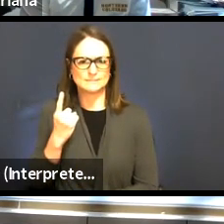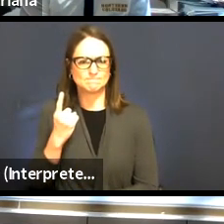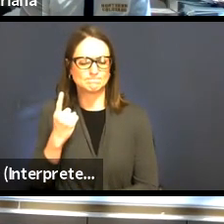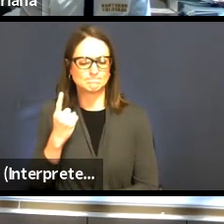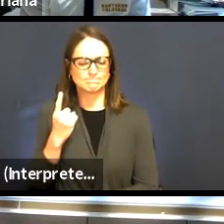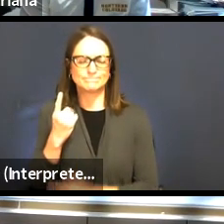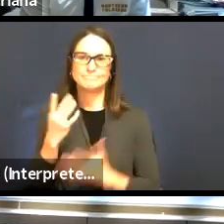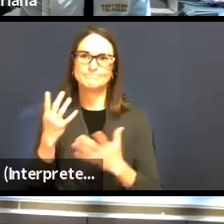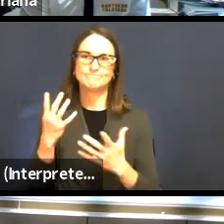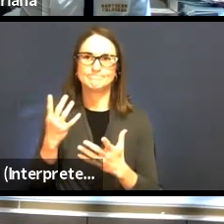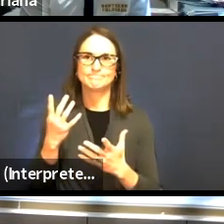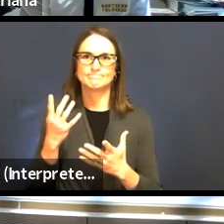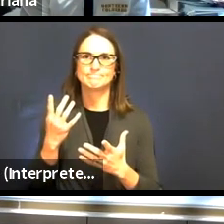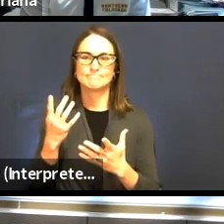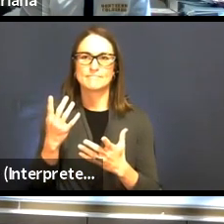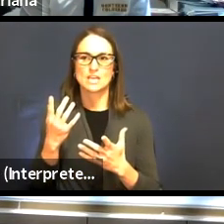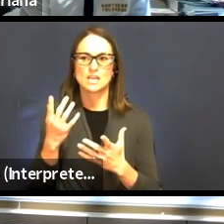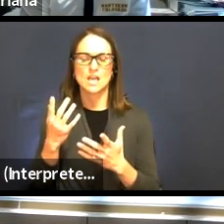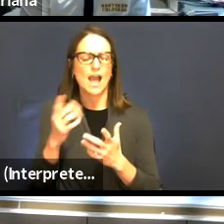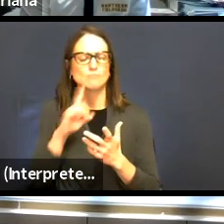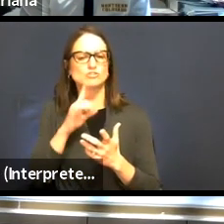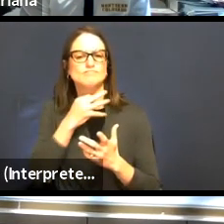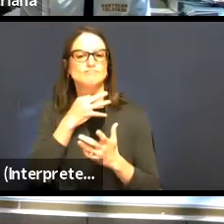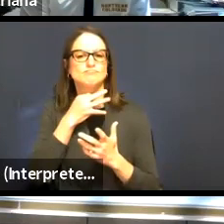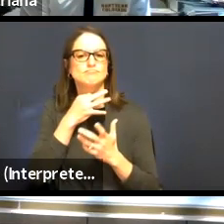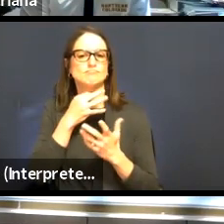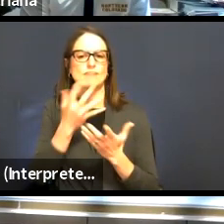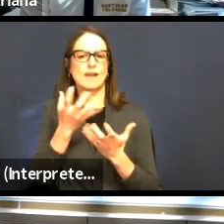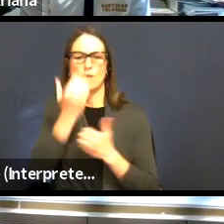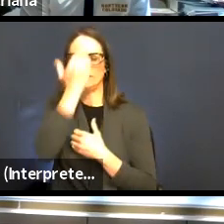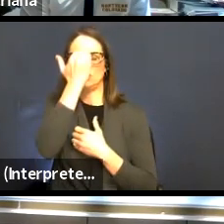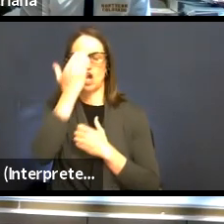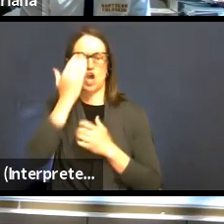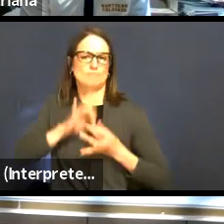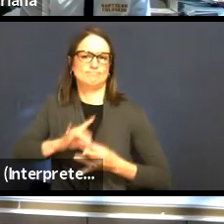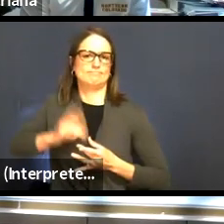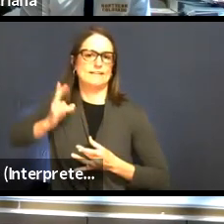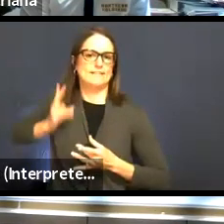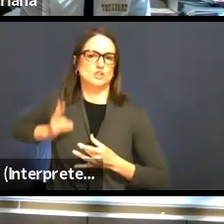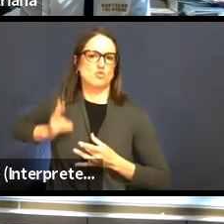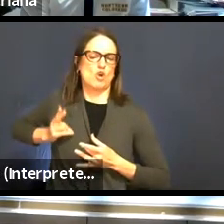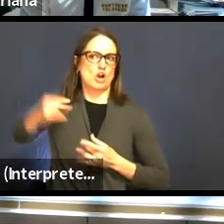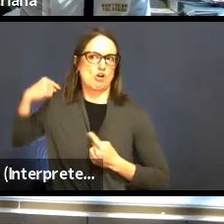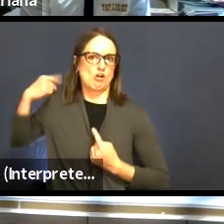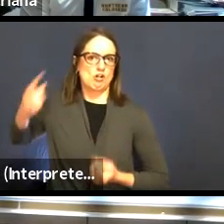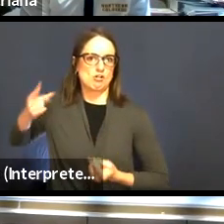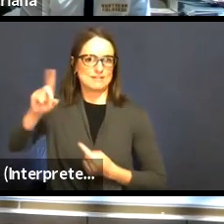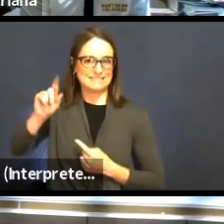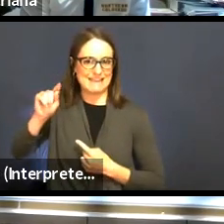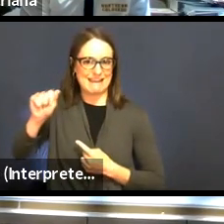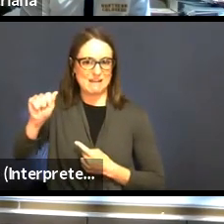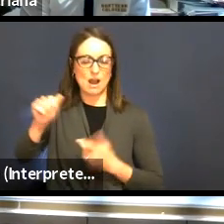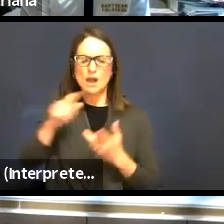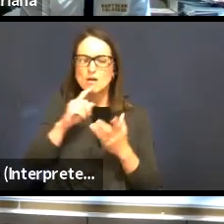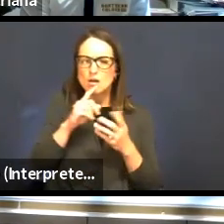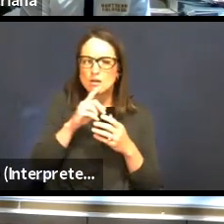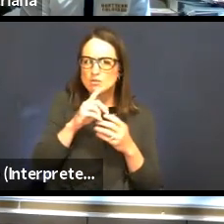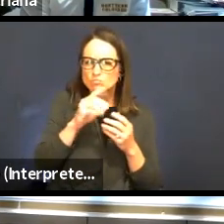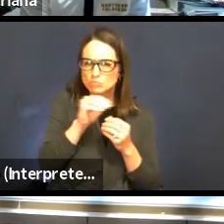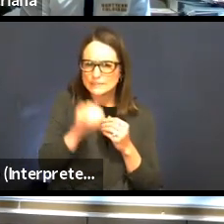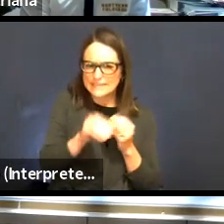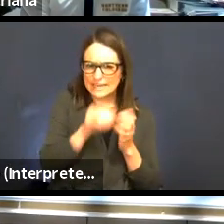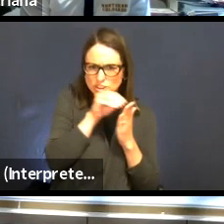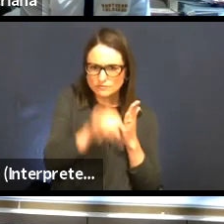I would love to know, based on historical data, what percentage of students who have committed, have given the deposit, have done